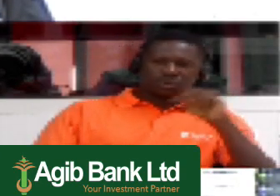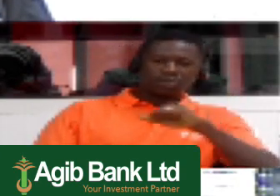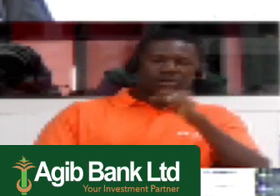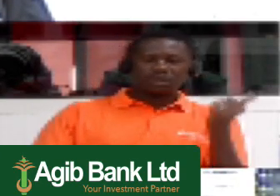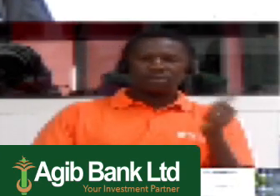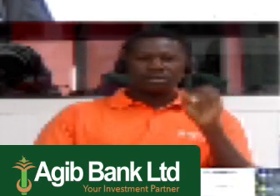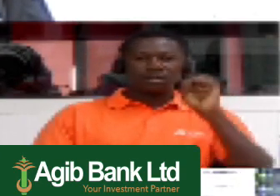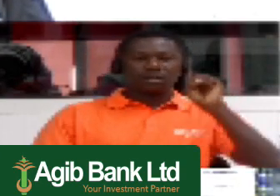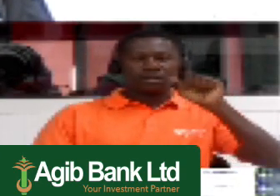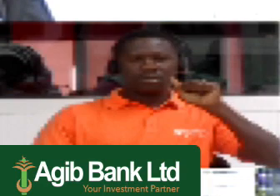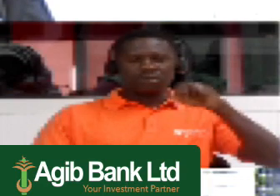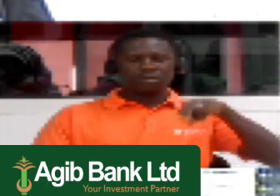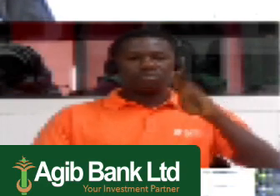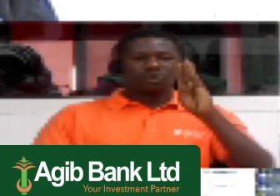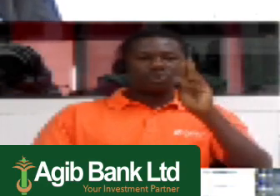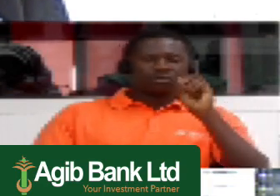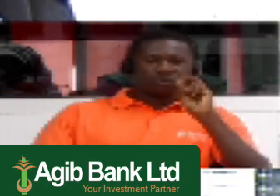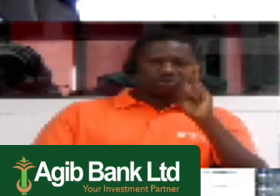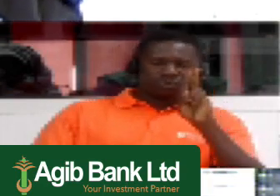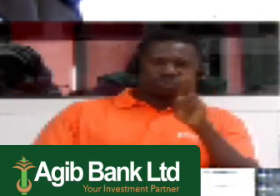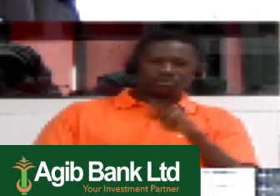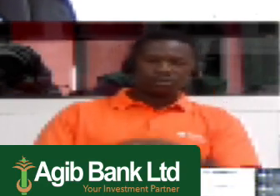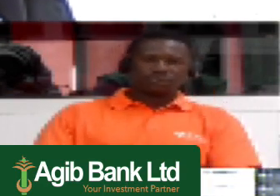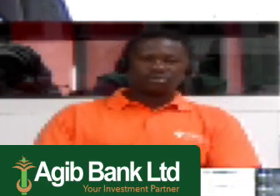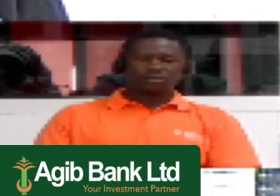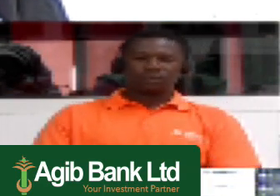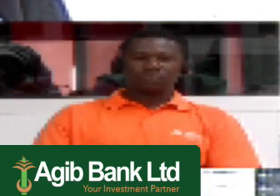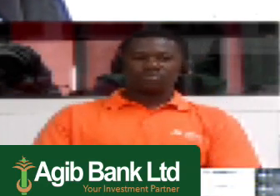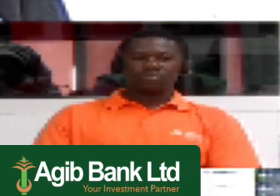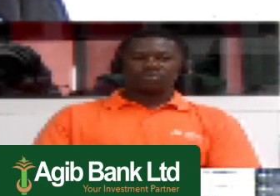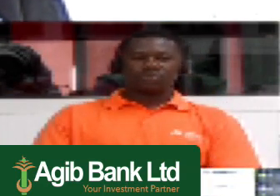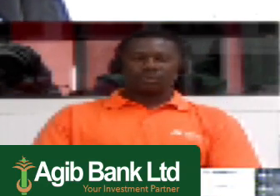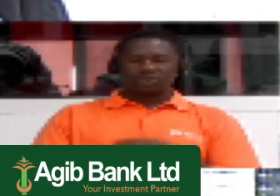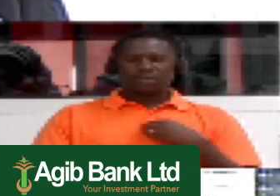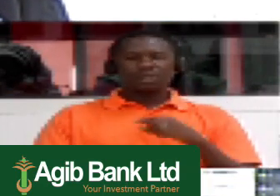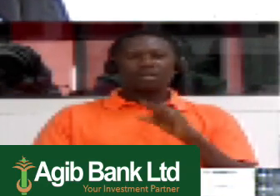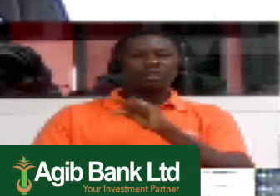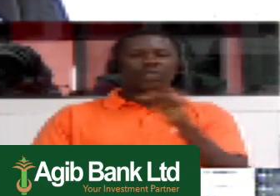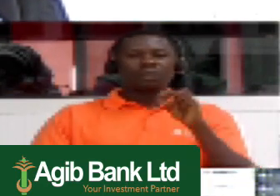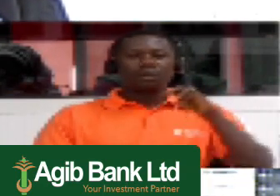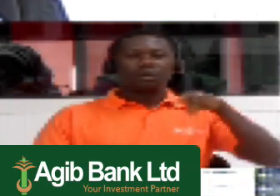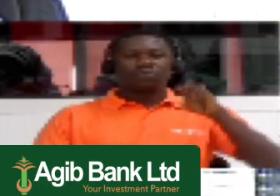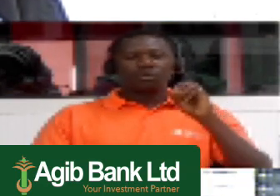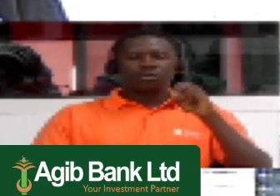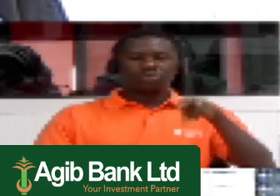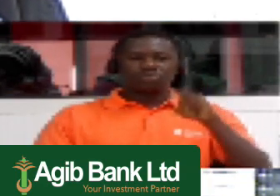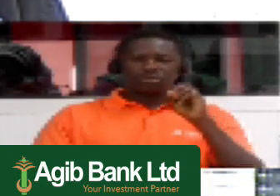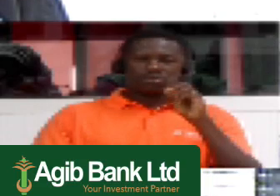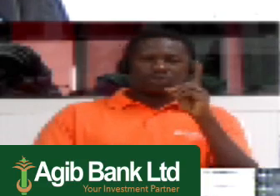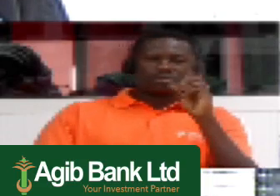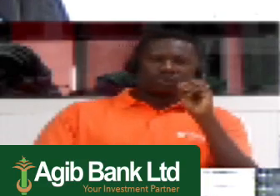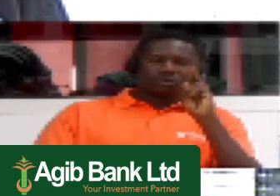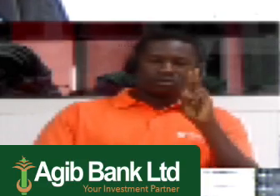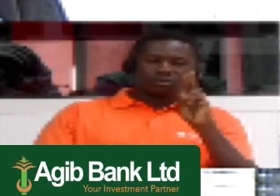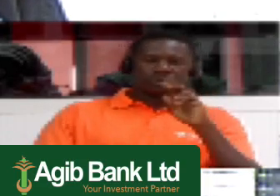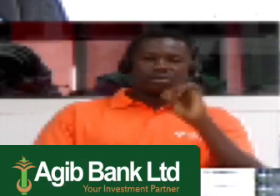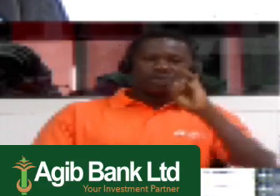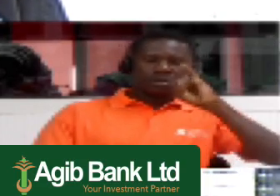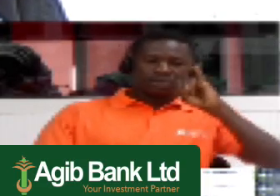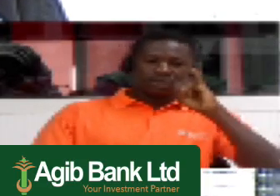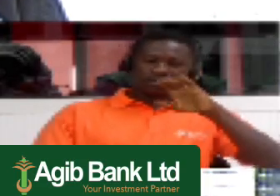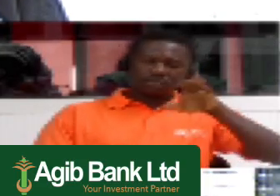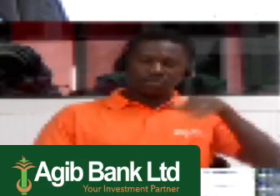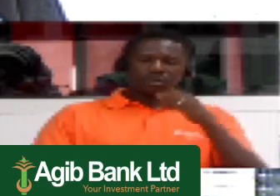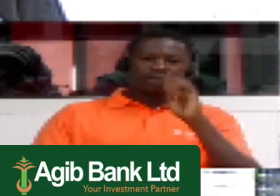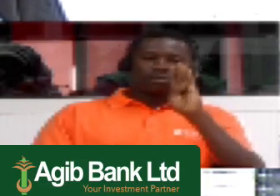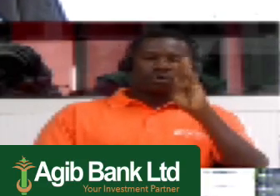bulandi jumalo mbuso ni sambuti. Buso wala Mamadou Aye Buso di. Buso is Mamadou Aye Buso. Ni Lamin Sambu.